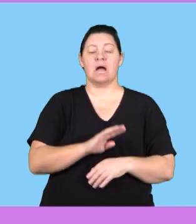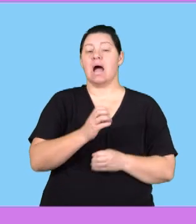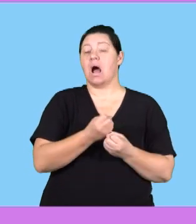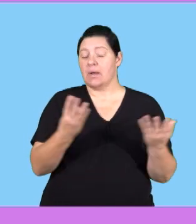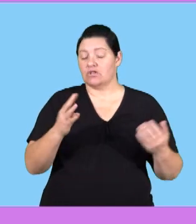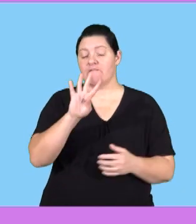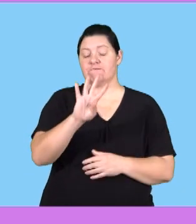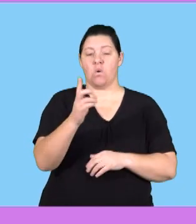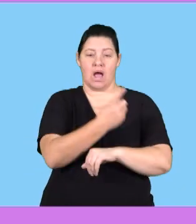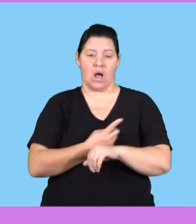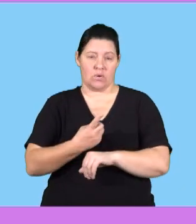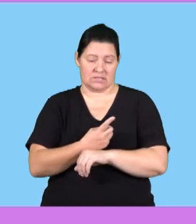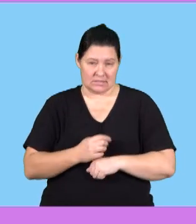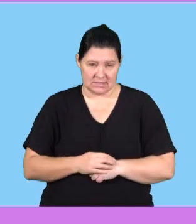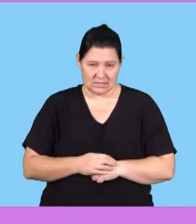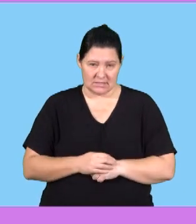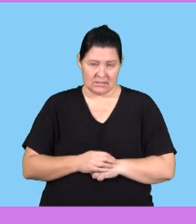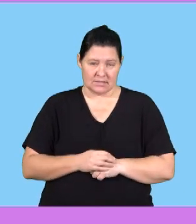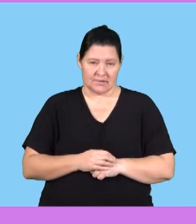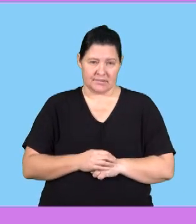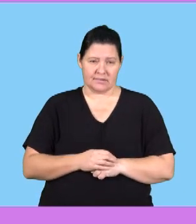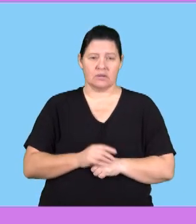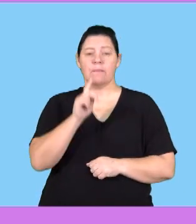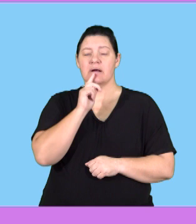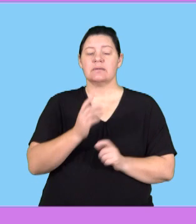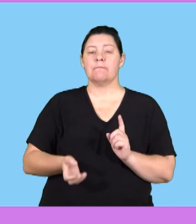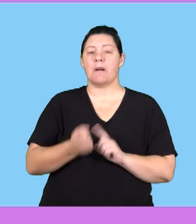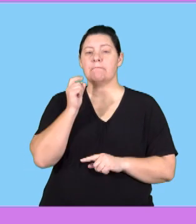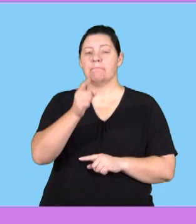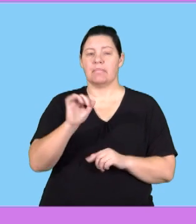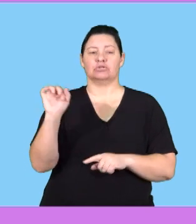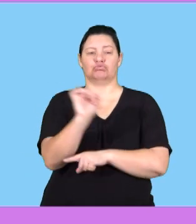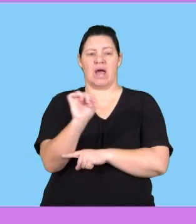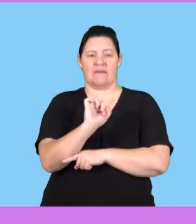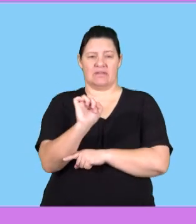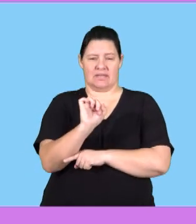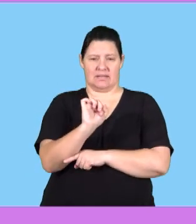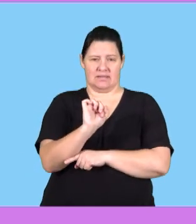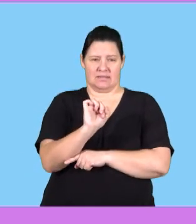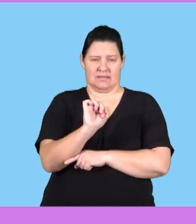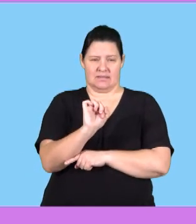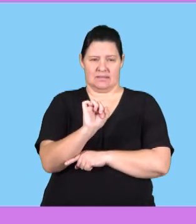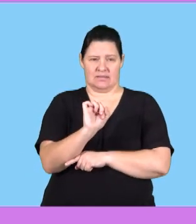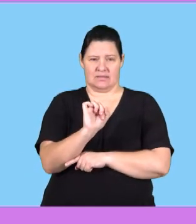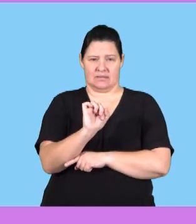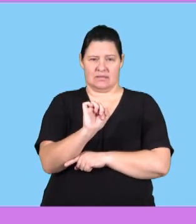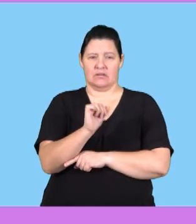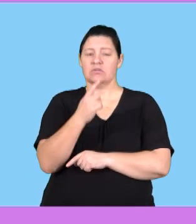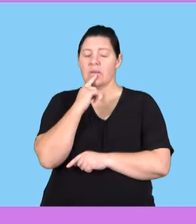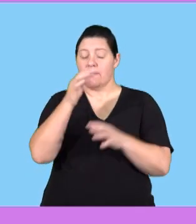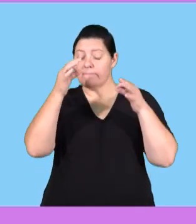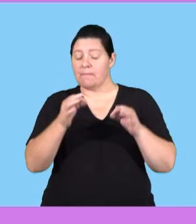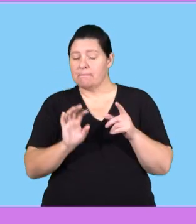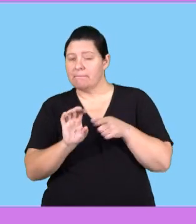4 hours. And then the other thing, determine the rate at which he was driving. So now when we